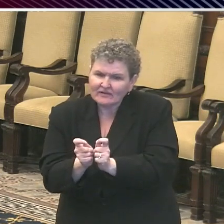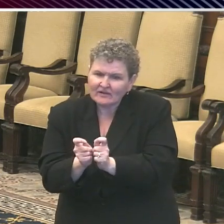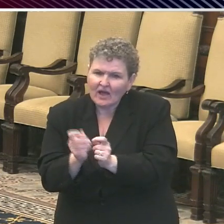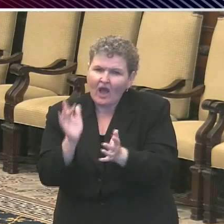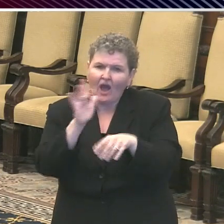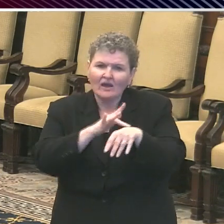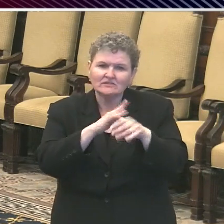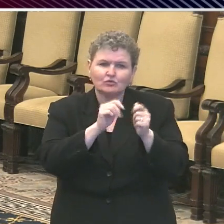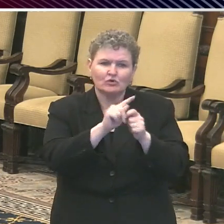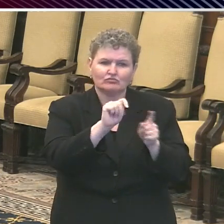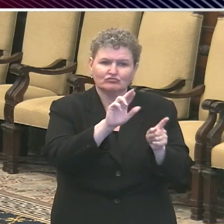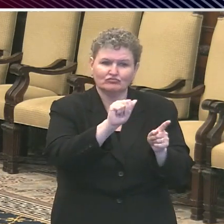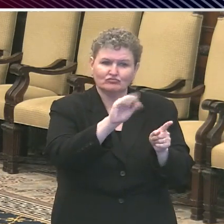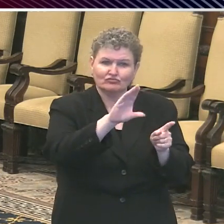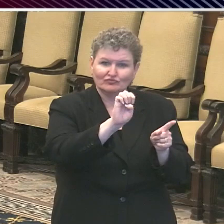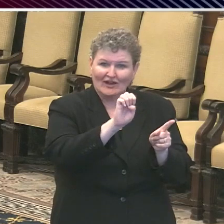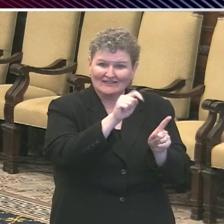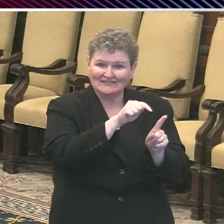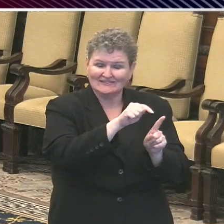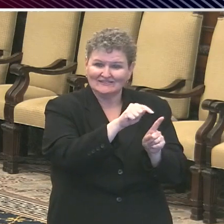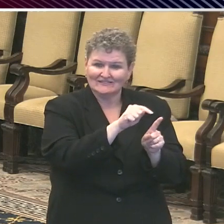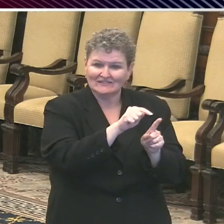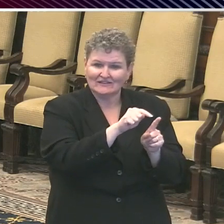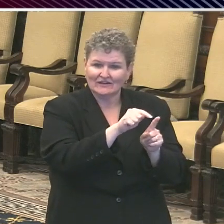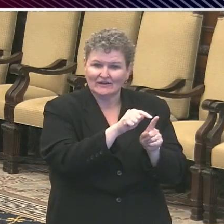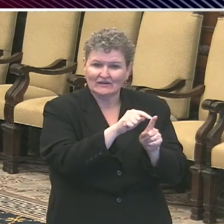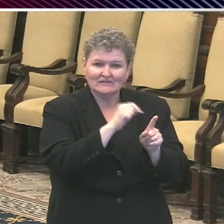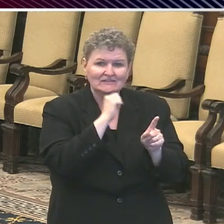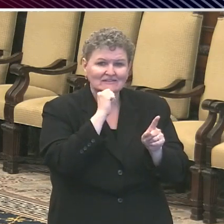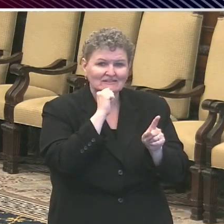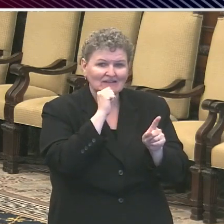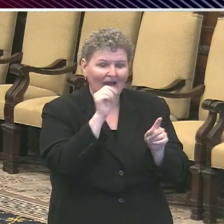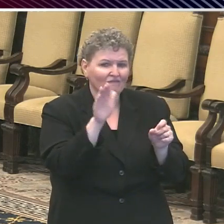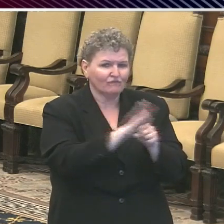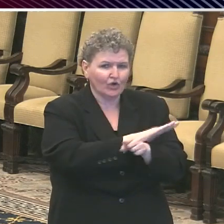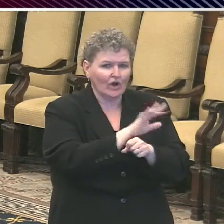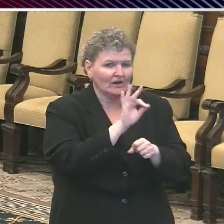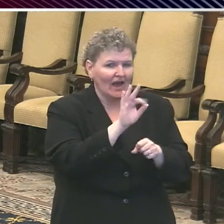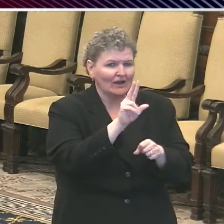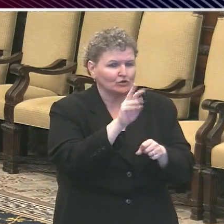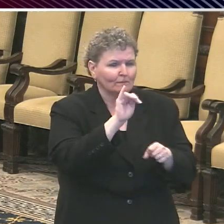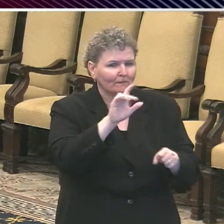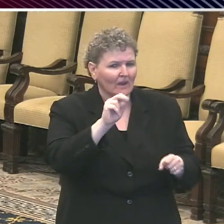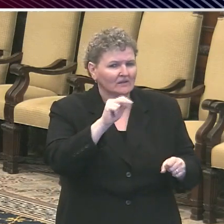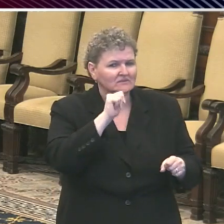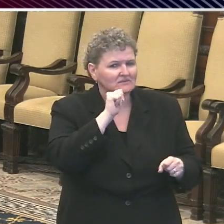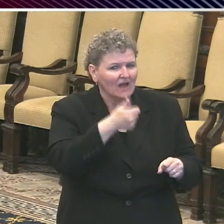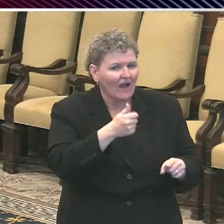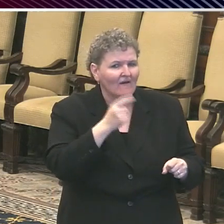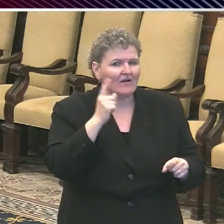for $92 million, but for a very small portion of administrative functions only.